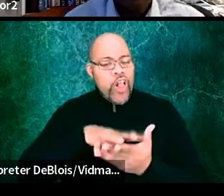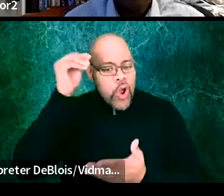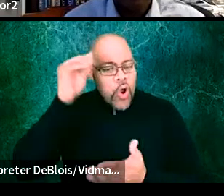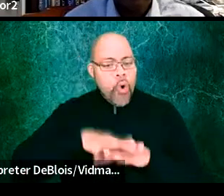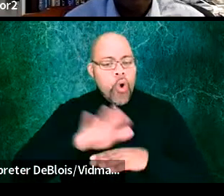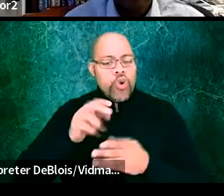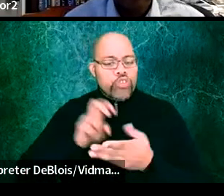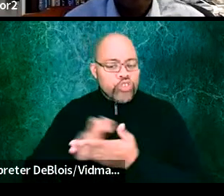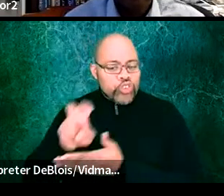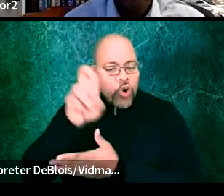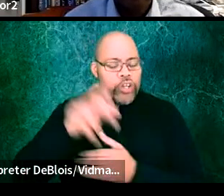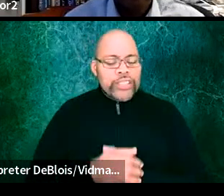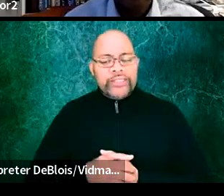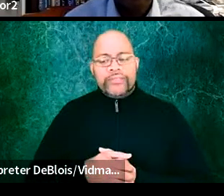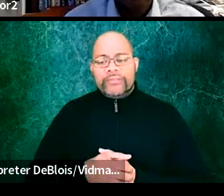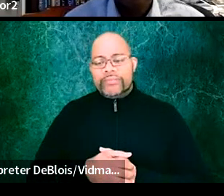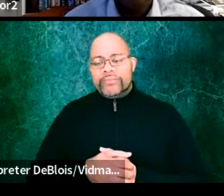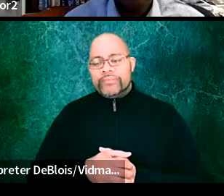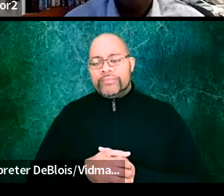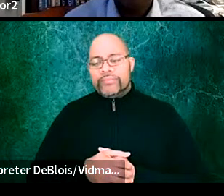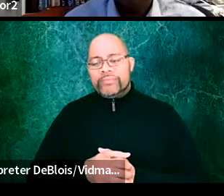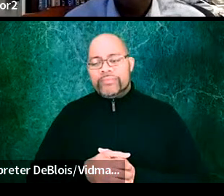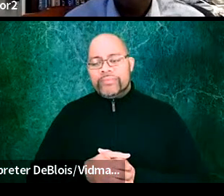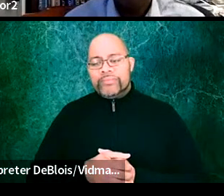your journey? Asked Imani.